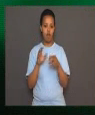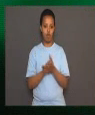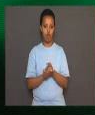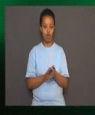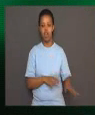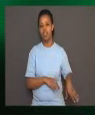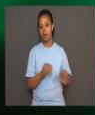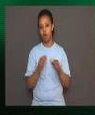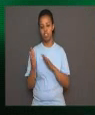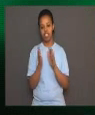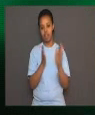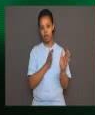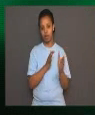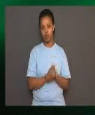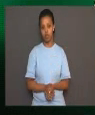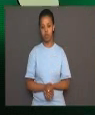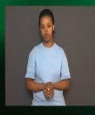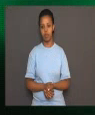Students, let's get ready.